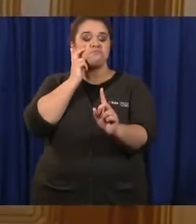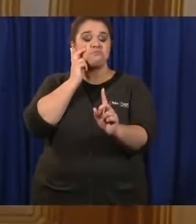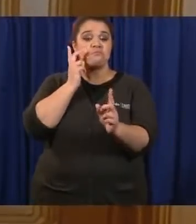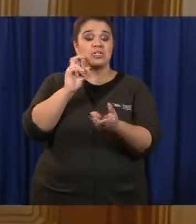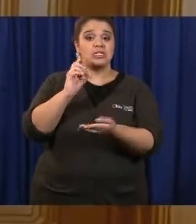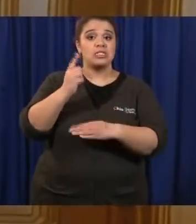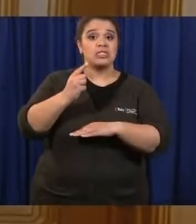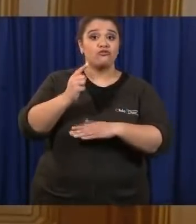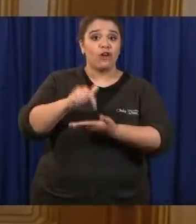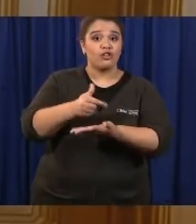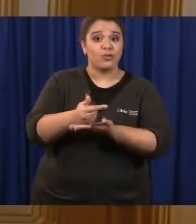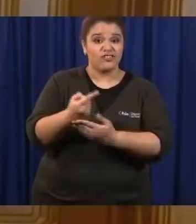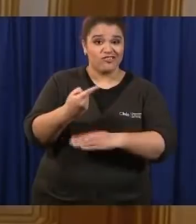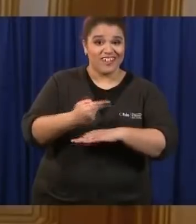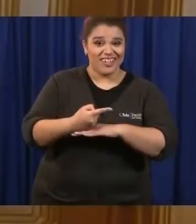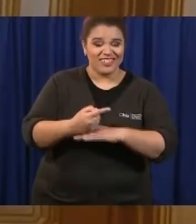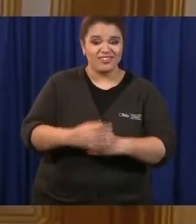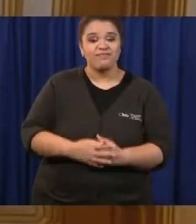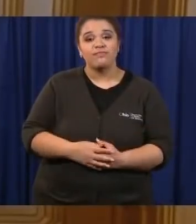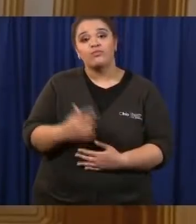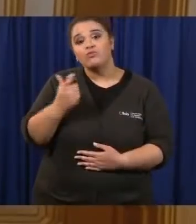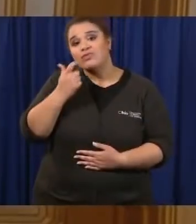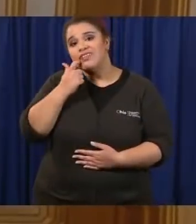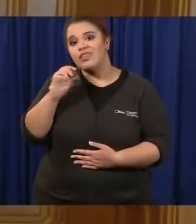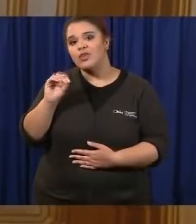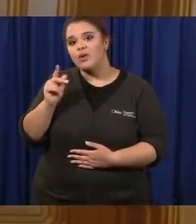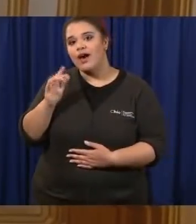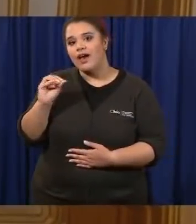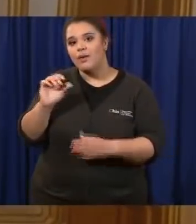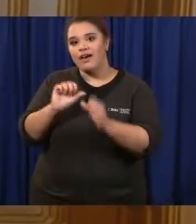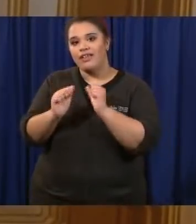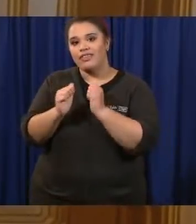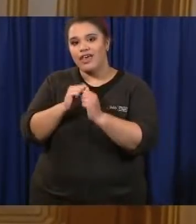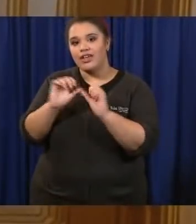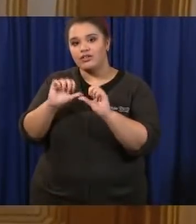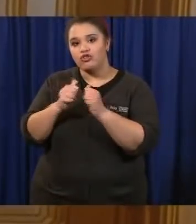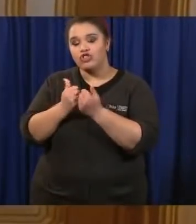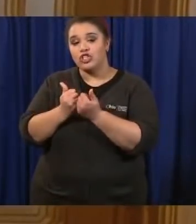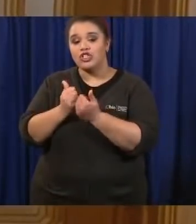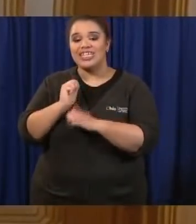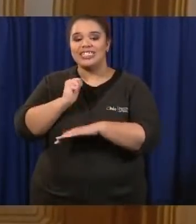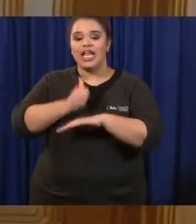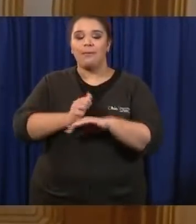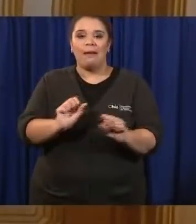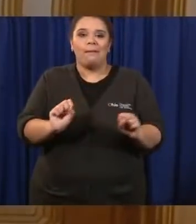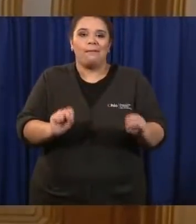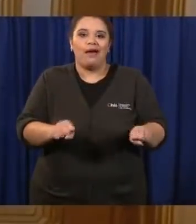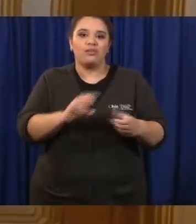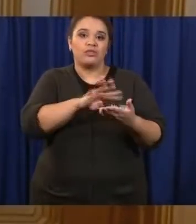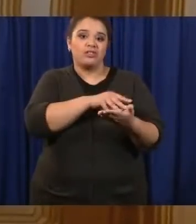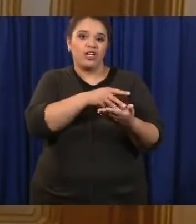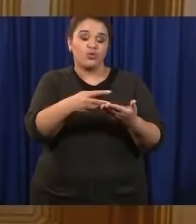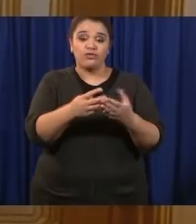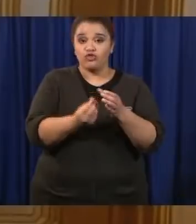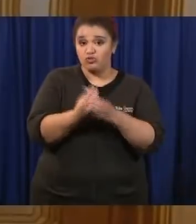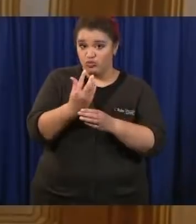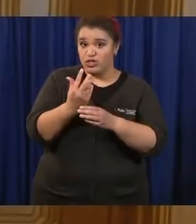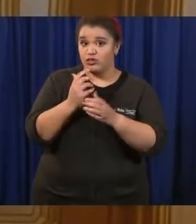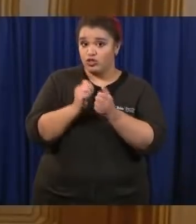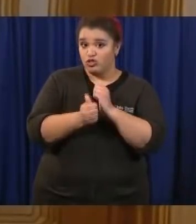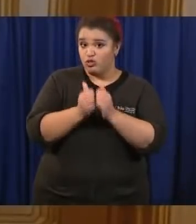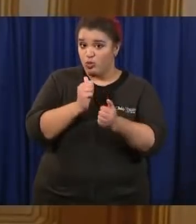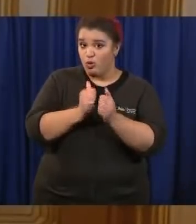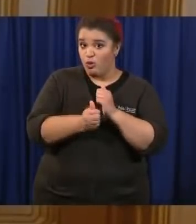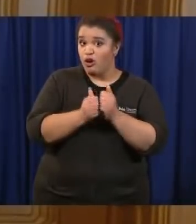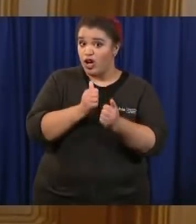we've seen the Ohio High School Athletic Association put out a tentative schedule for some spring sports tournaments. Is this a signal